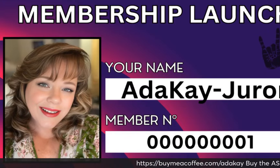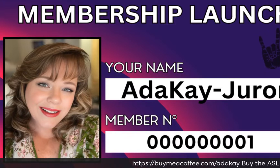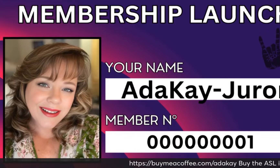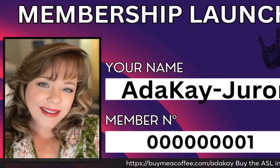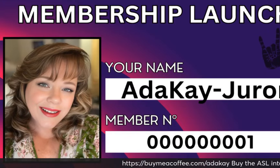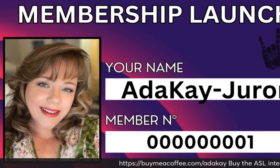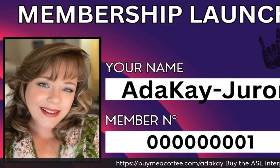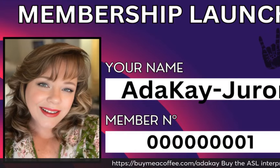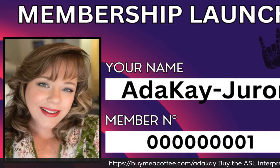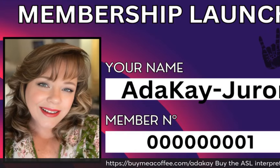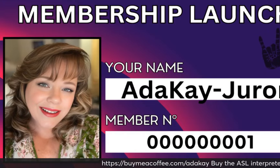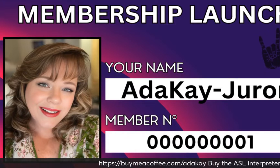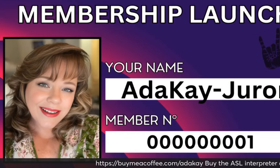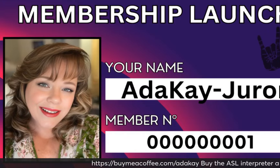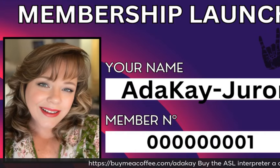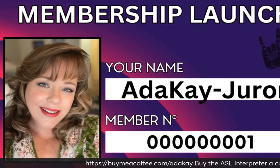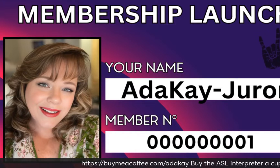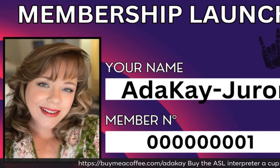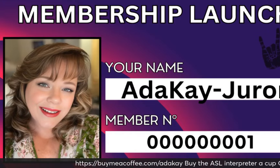Woohoo!